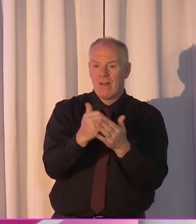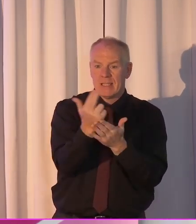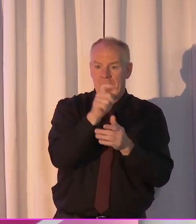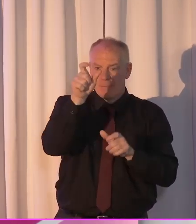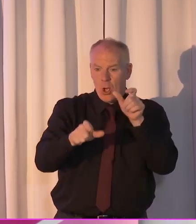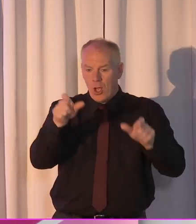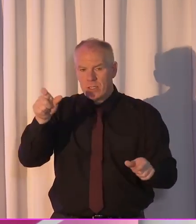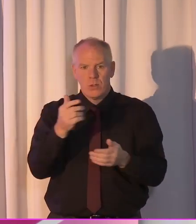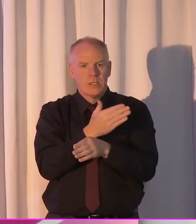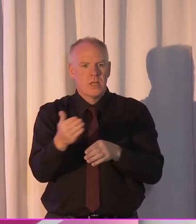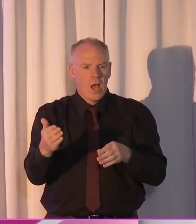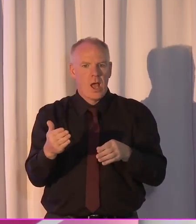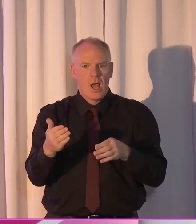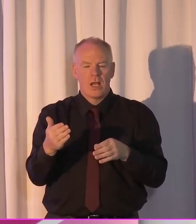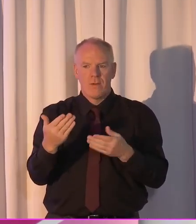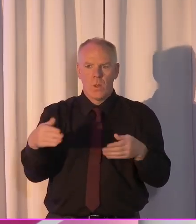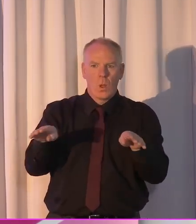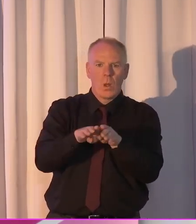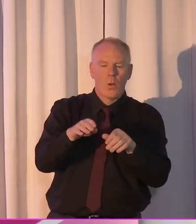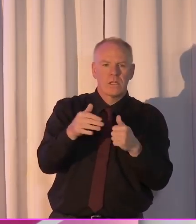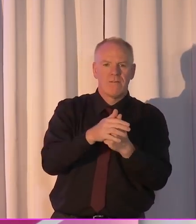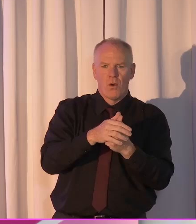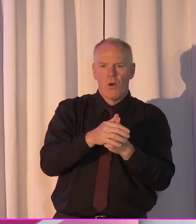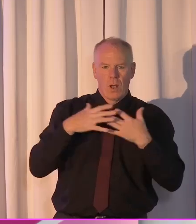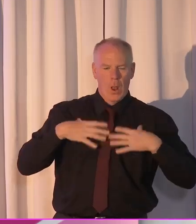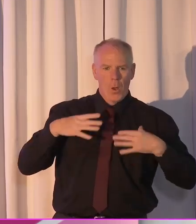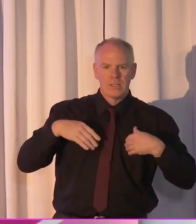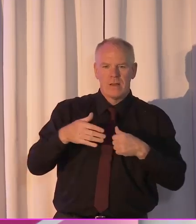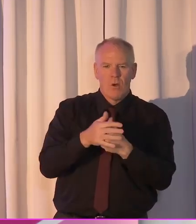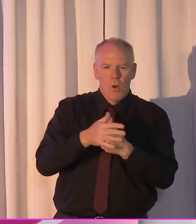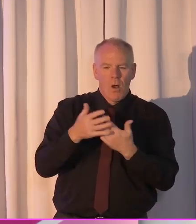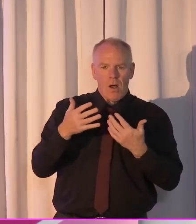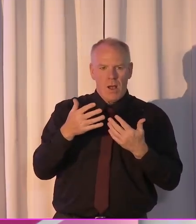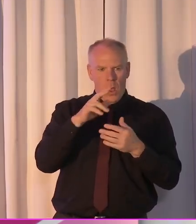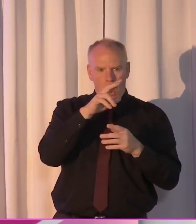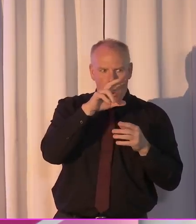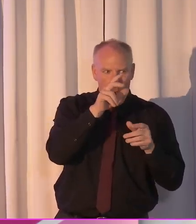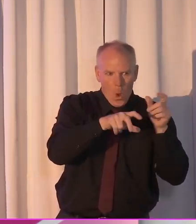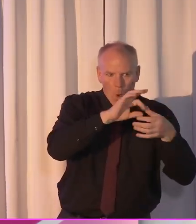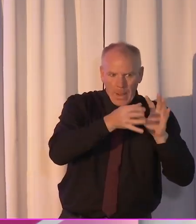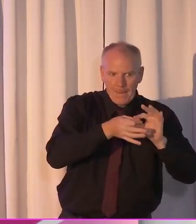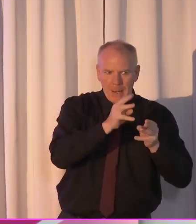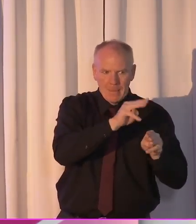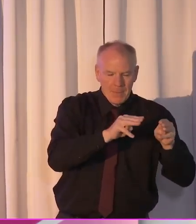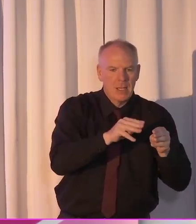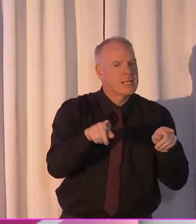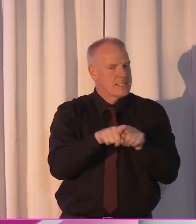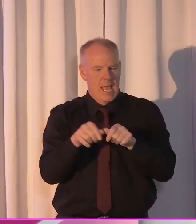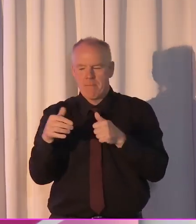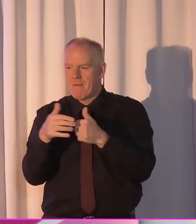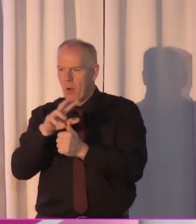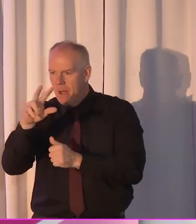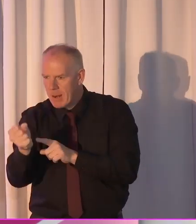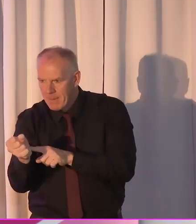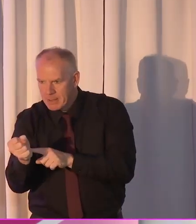to do the clothes for the main Olympians, the designer does it as well for the Paralympians. We need to ensure that if somebody needs a prosthetic, that it is